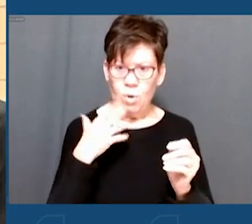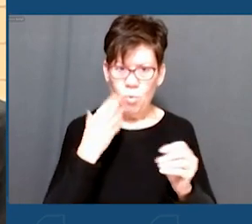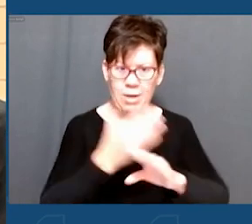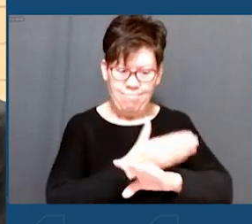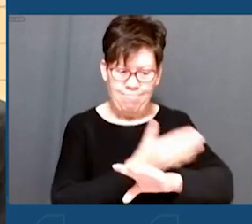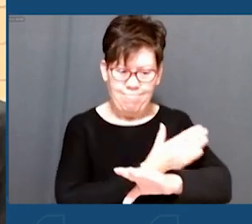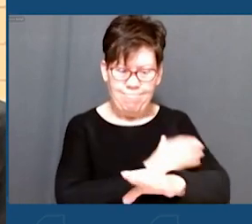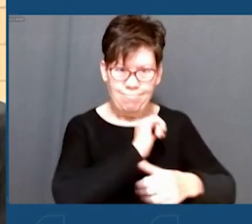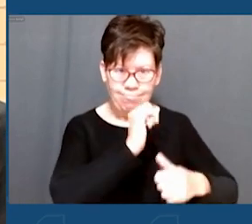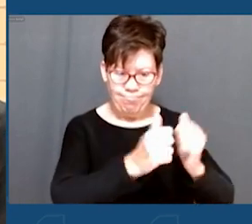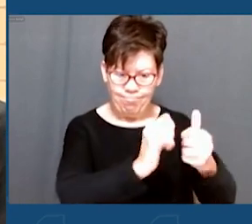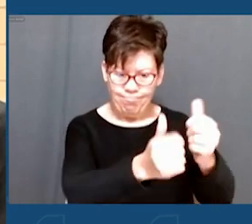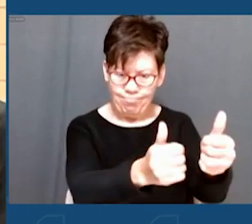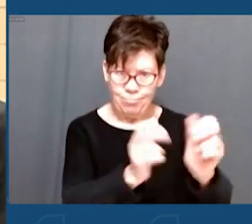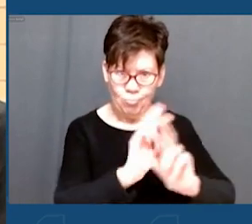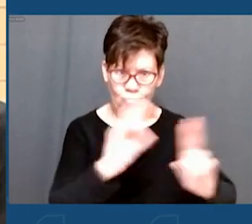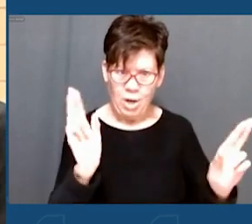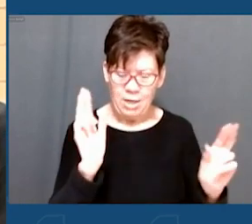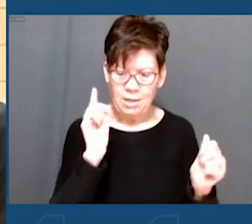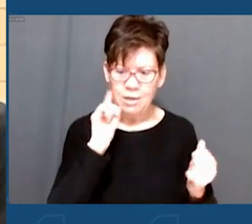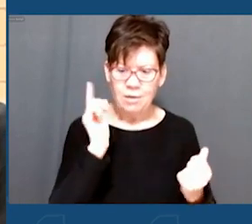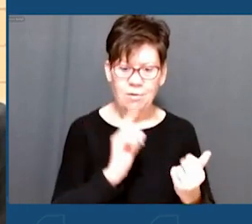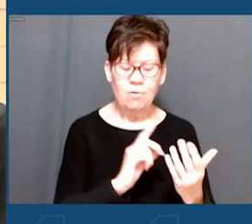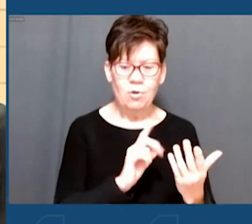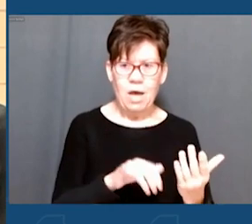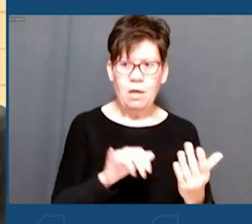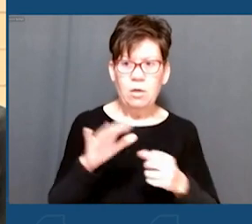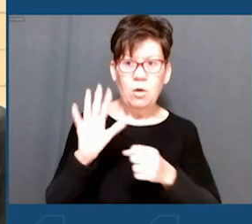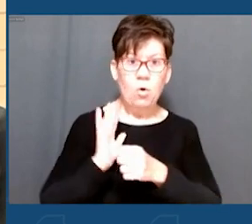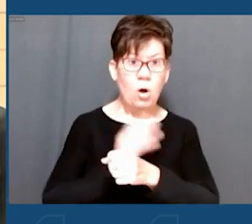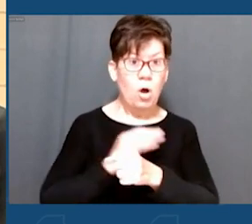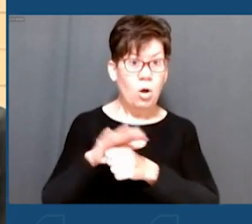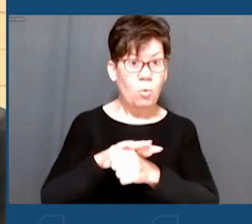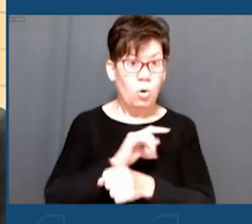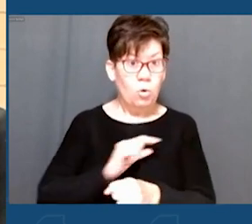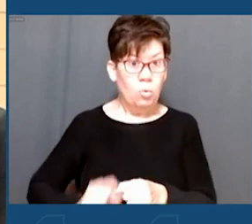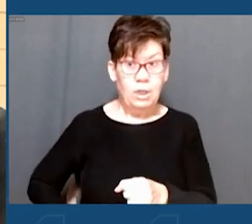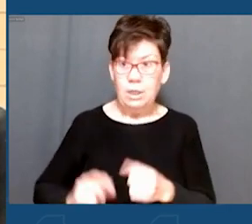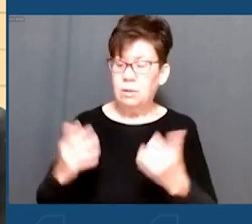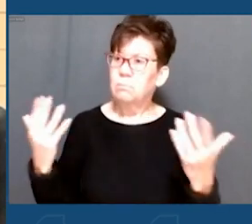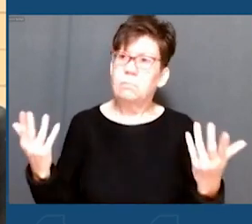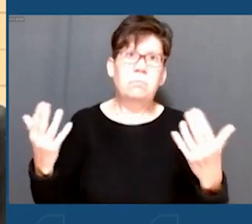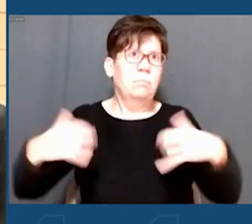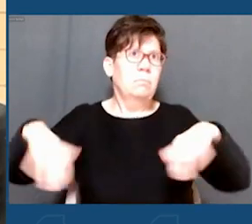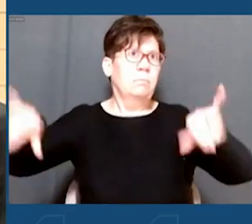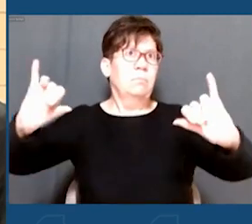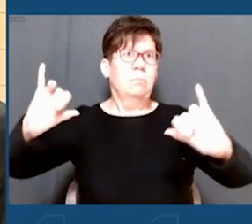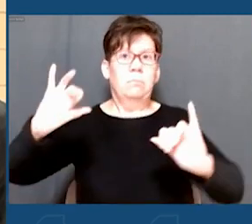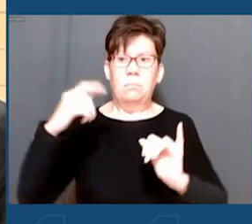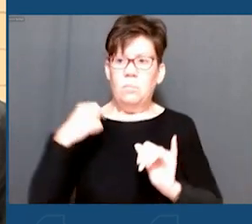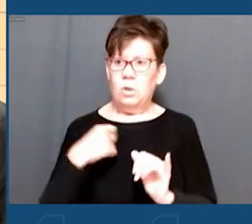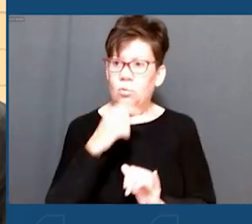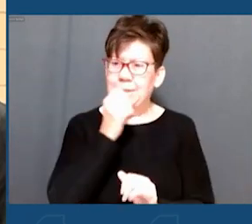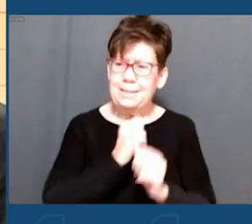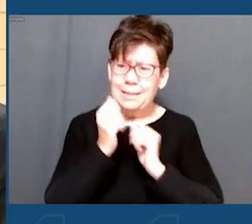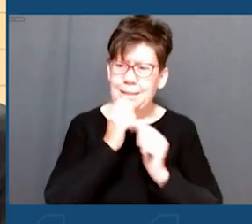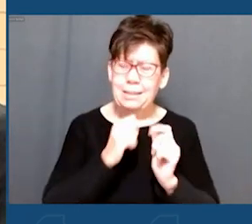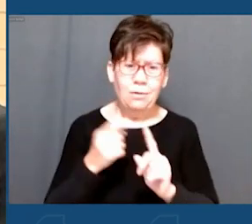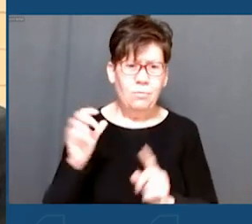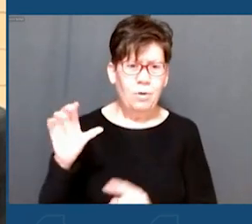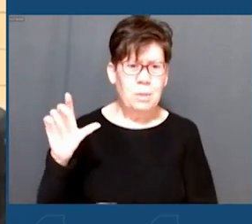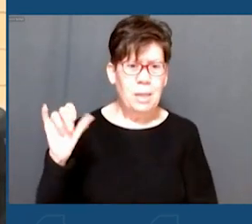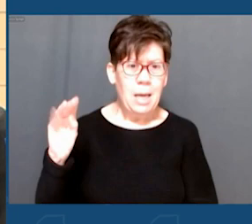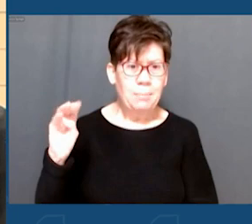Rockaway Peninsula, but our entire borough that continues to be plagued by this climate crisis. And this work could not start